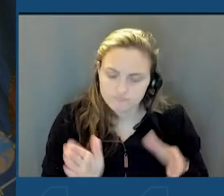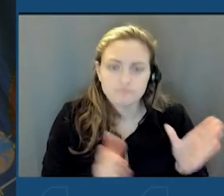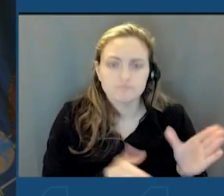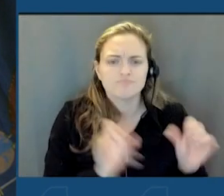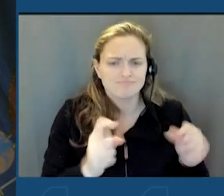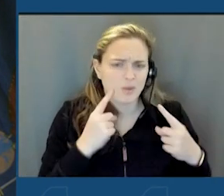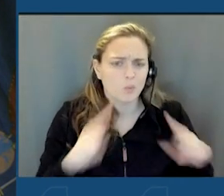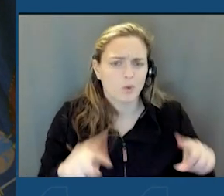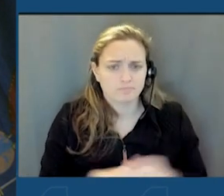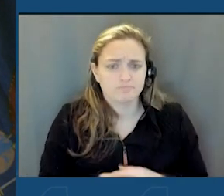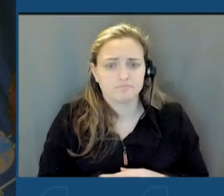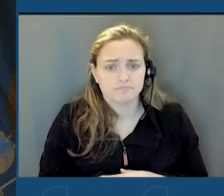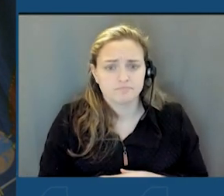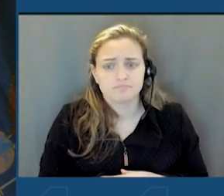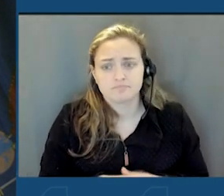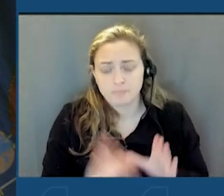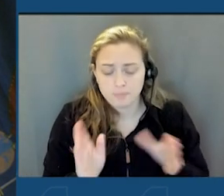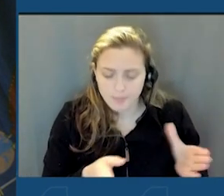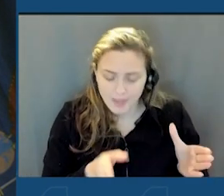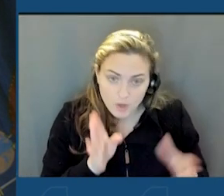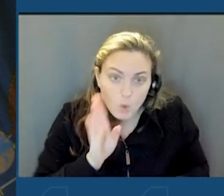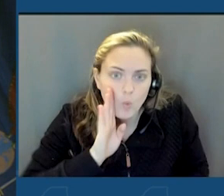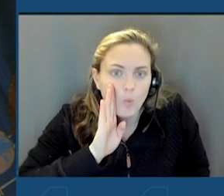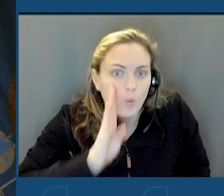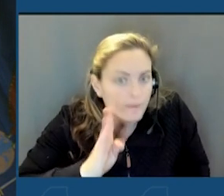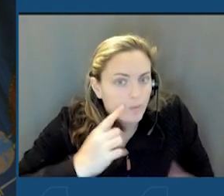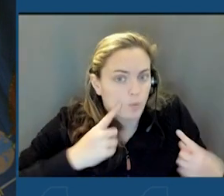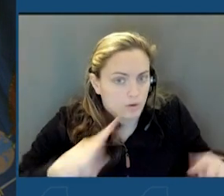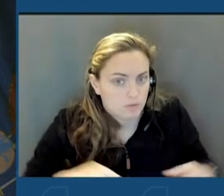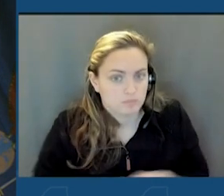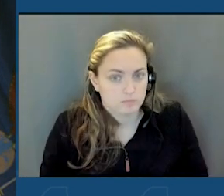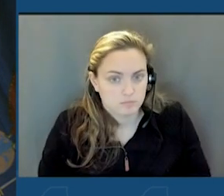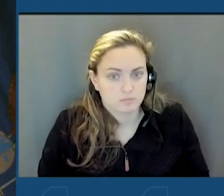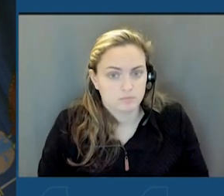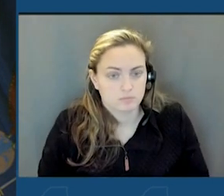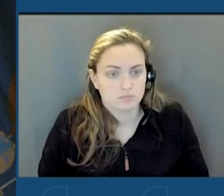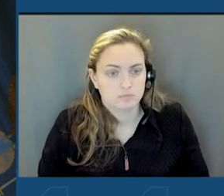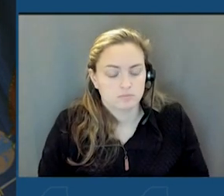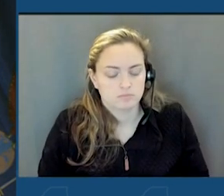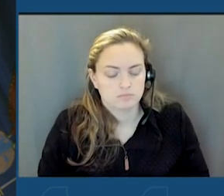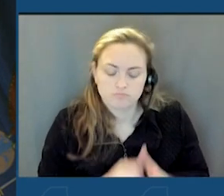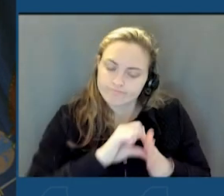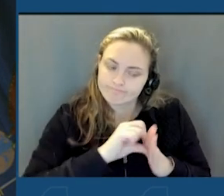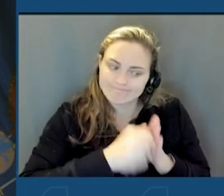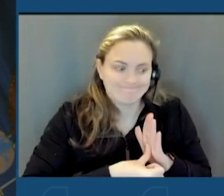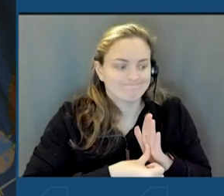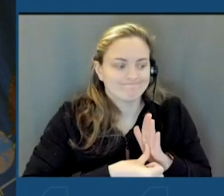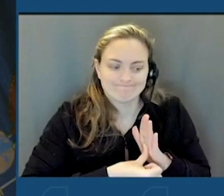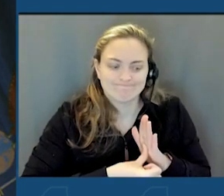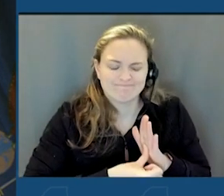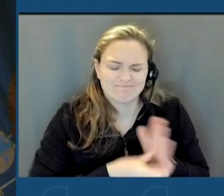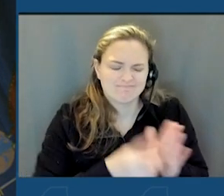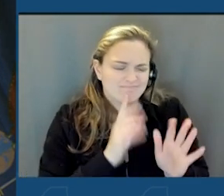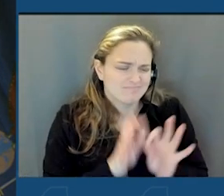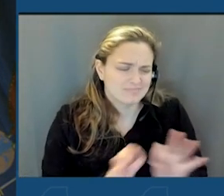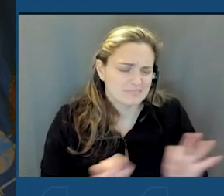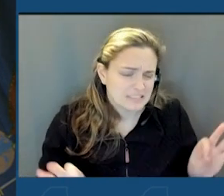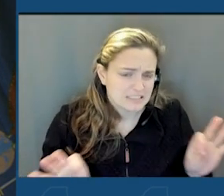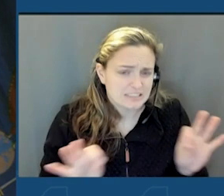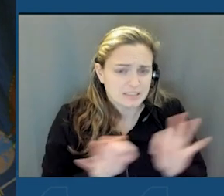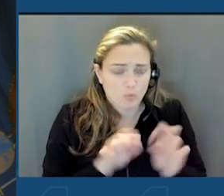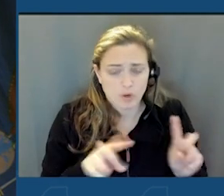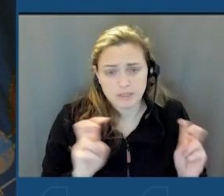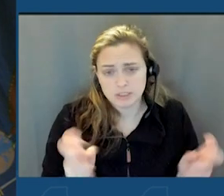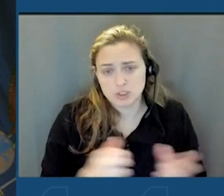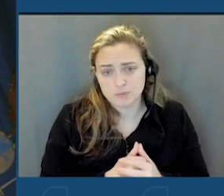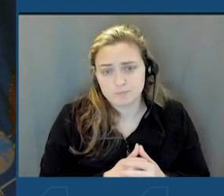work. That's a plan that will work. And I can't emphasize enough how important this issue, this